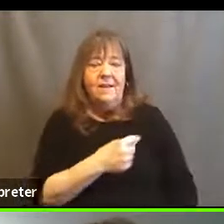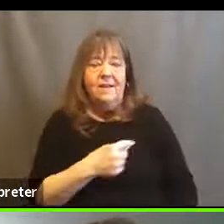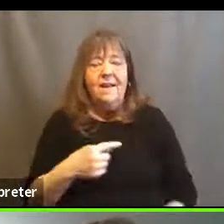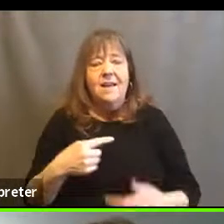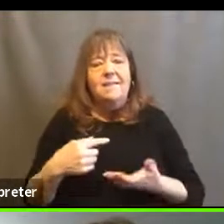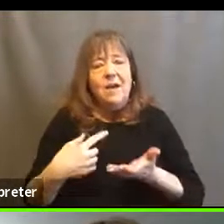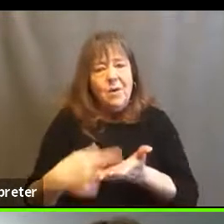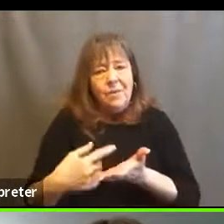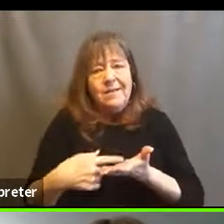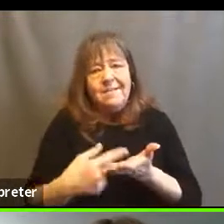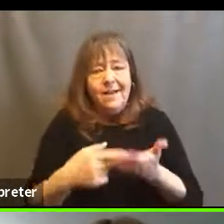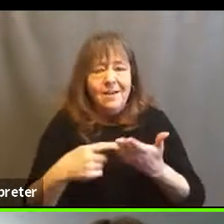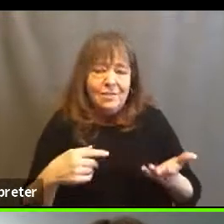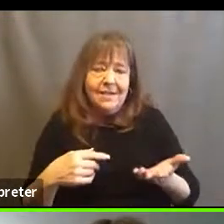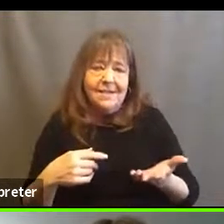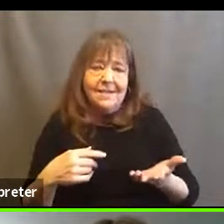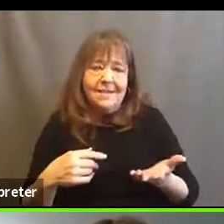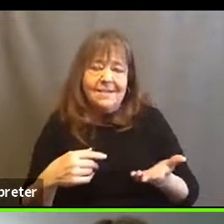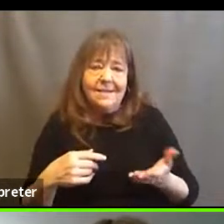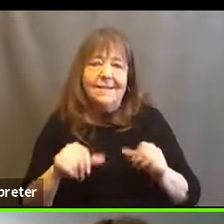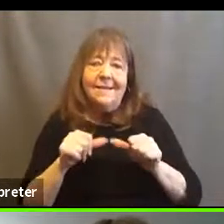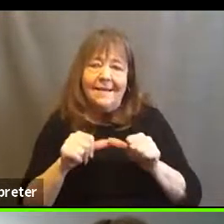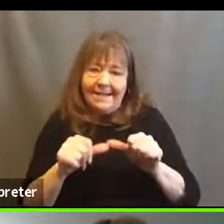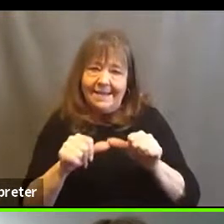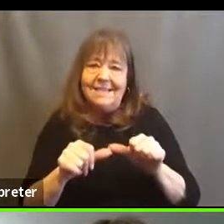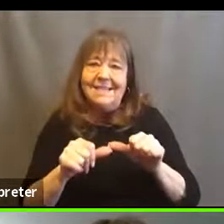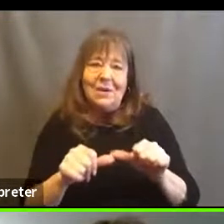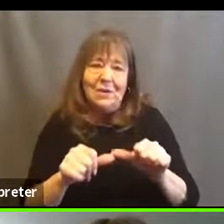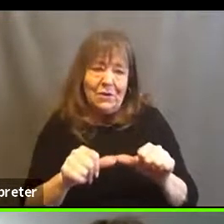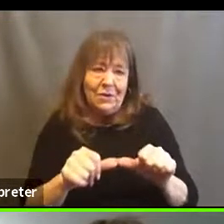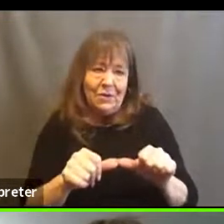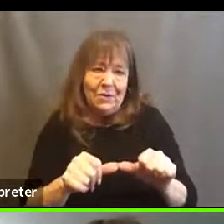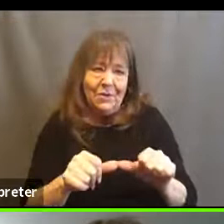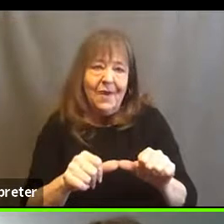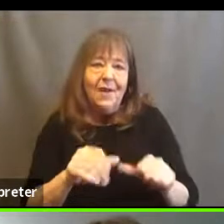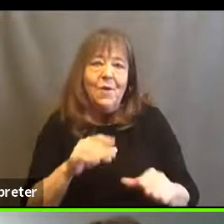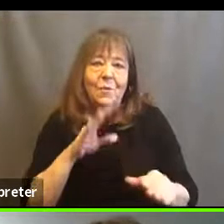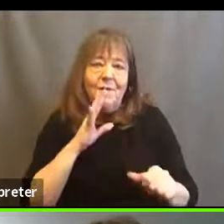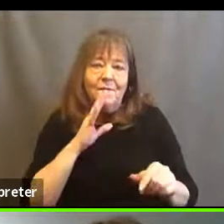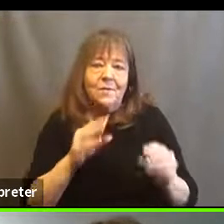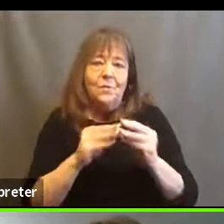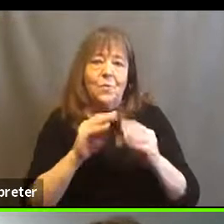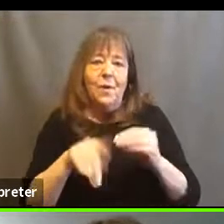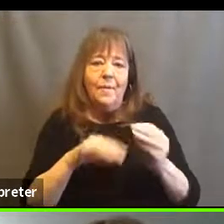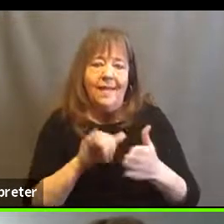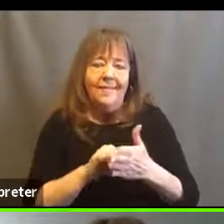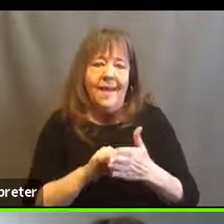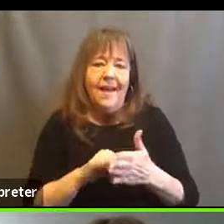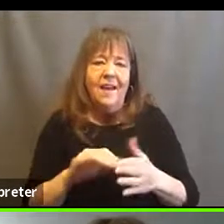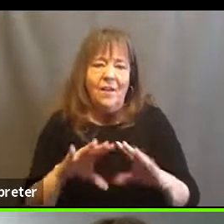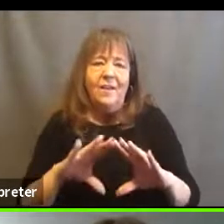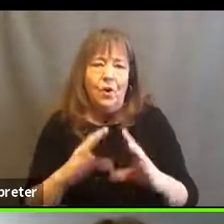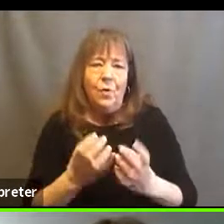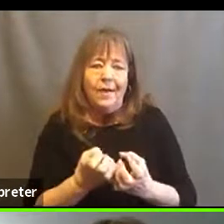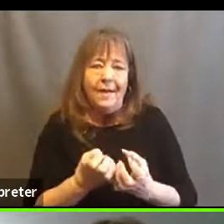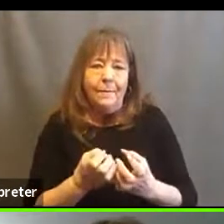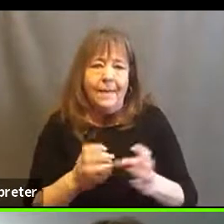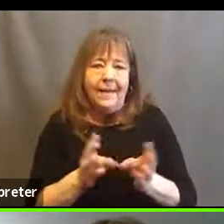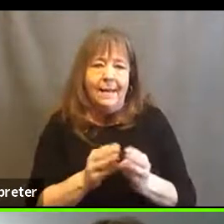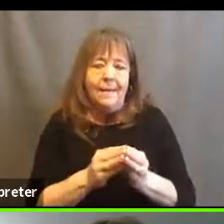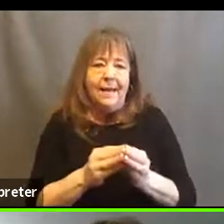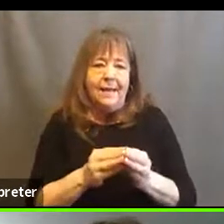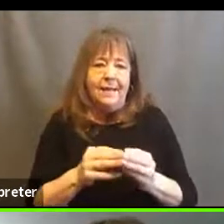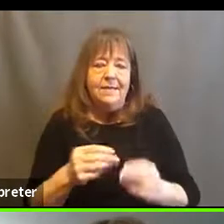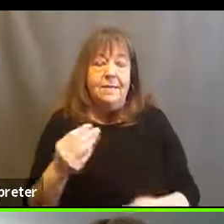will still, is still ongoing. We'll start talking about that in the EVAP committee. Our meetings are each